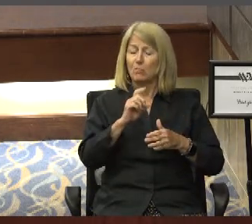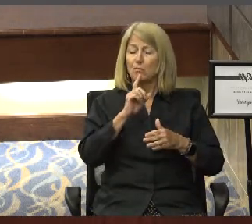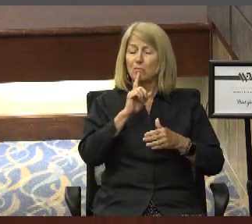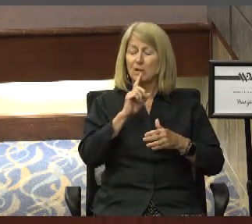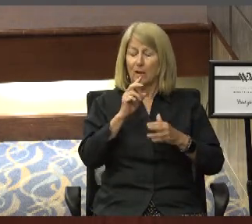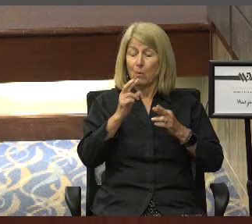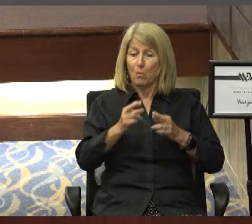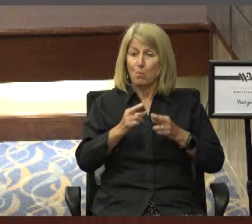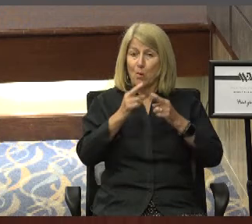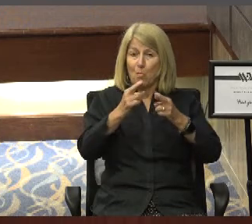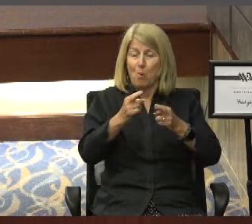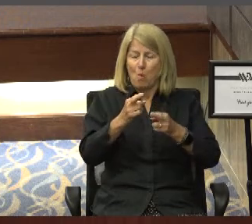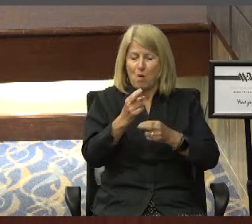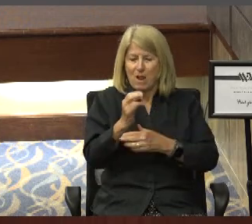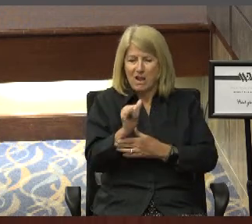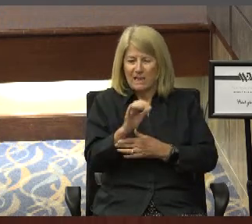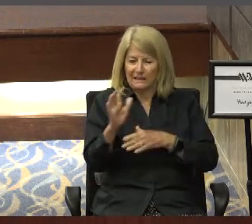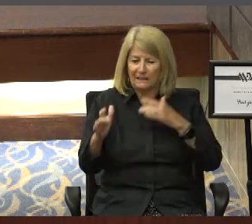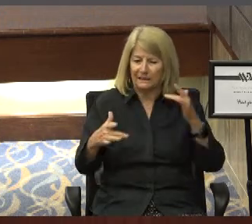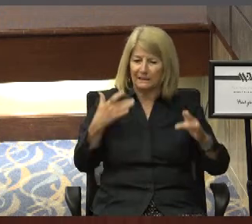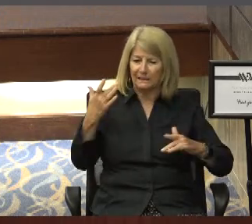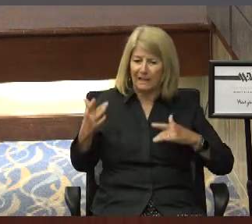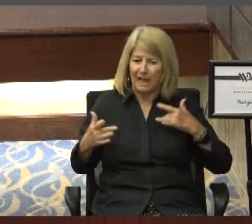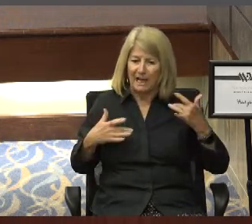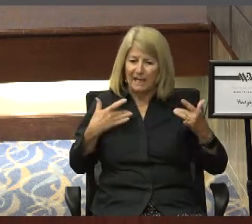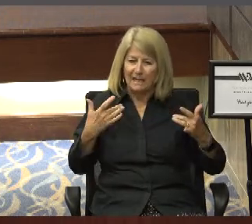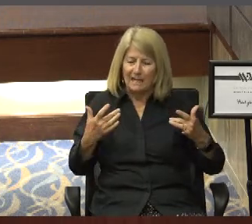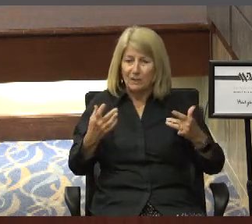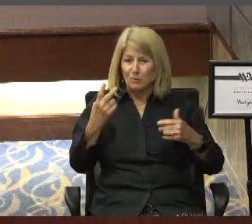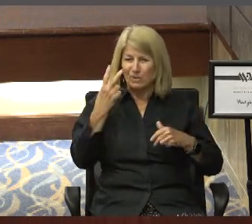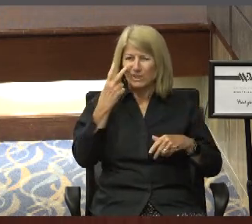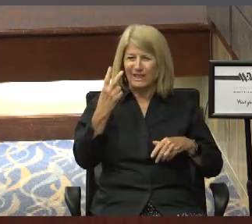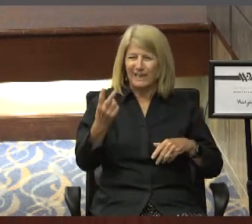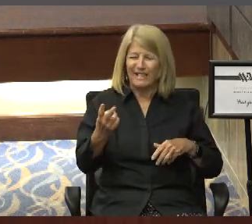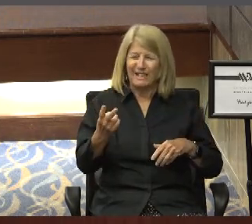rewarding and exciting, again, Bradley, to see